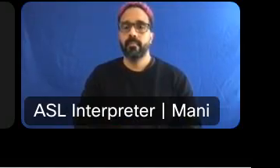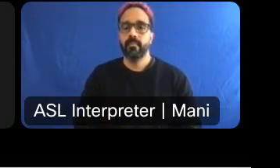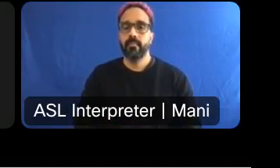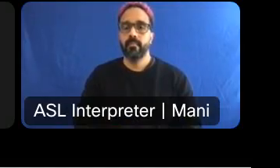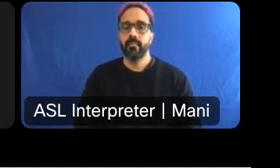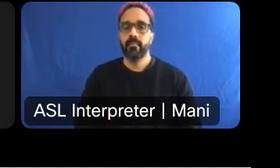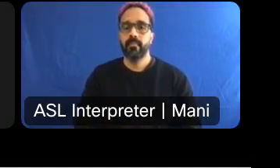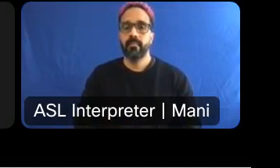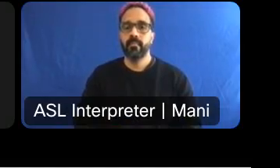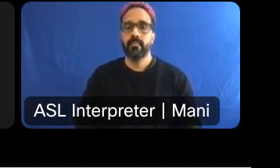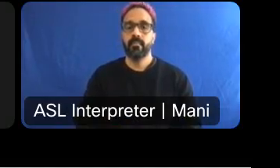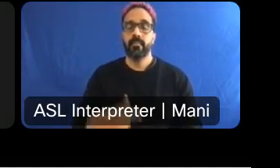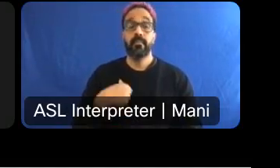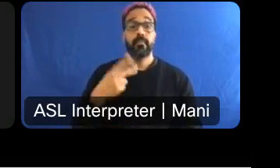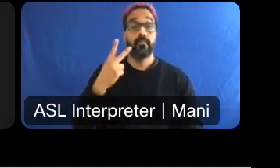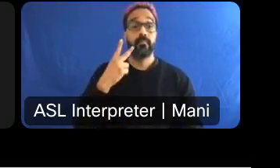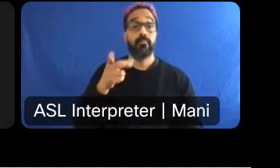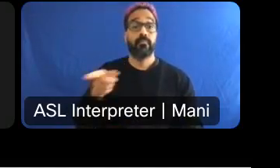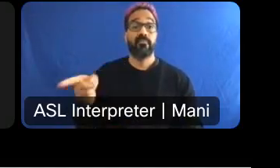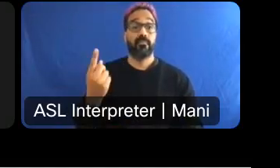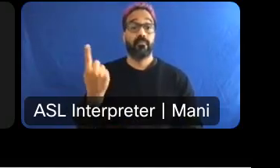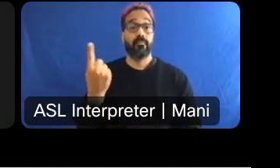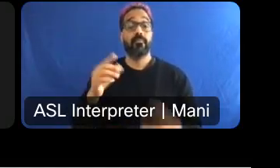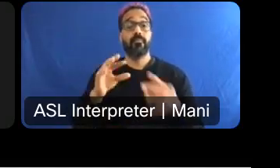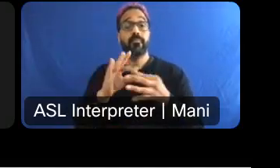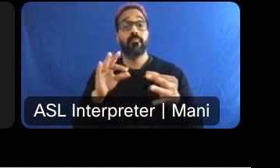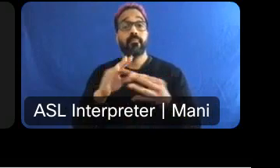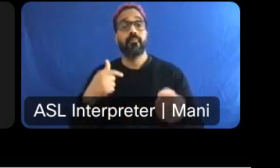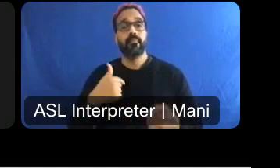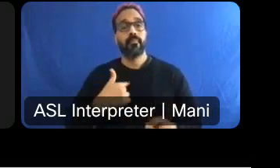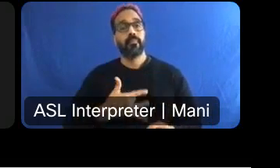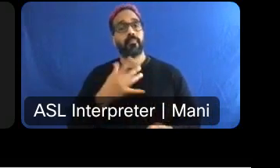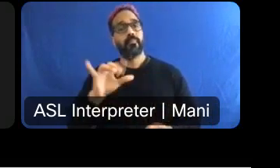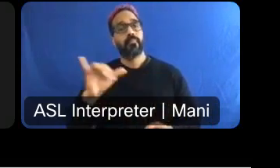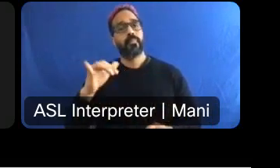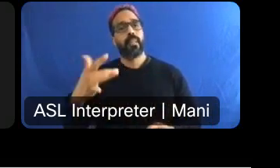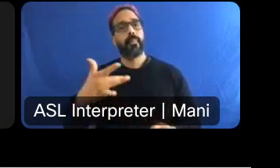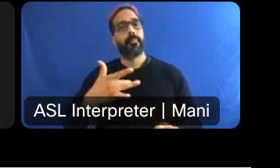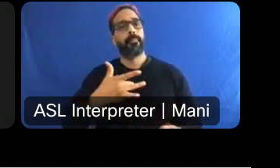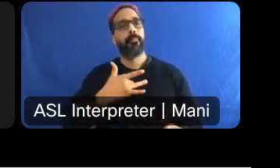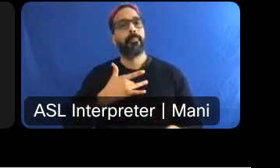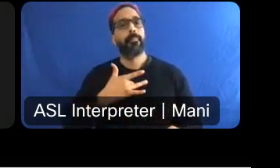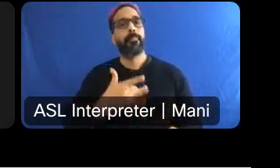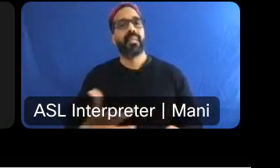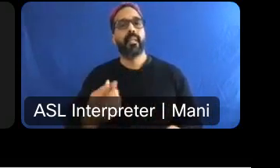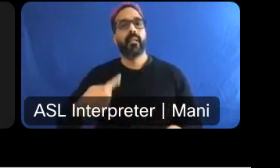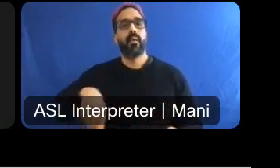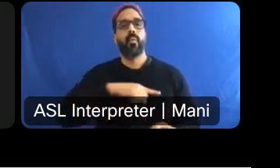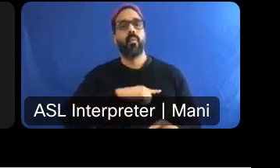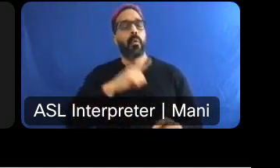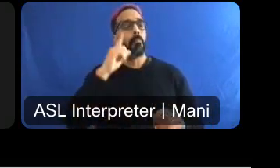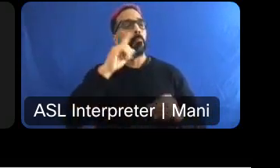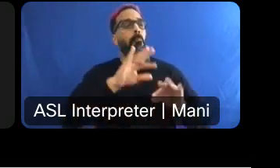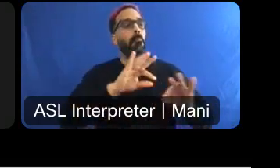I see someone state that I feel like we generally underestimate how impactful it can be to speak